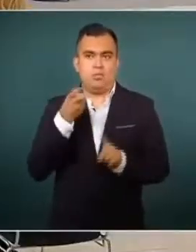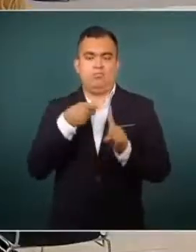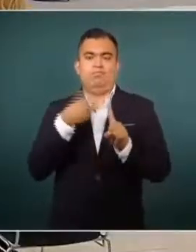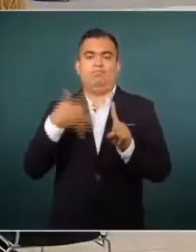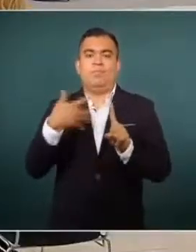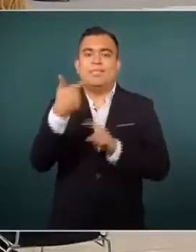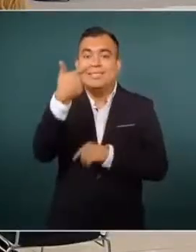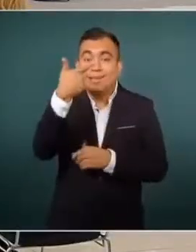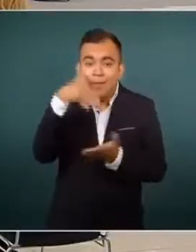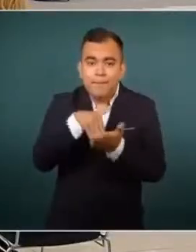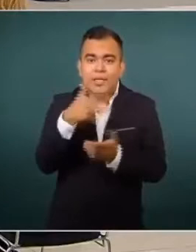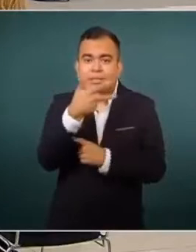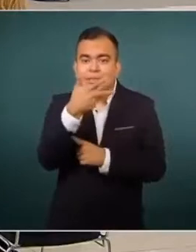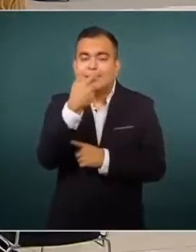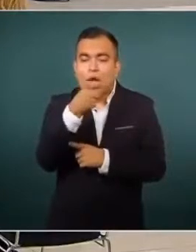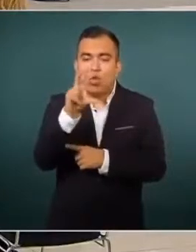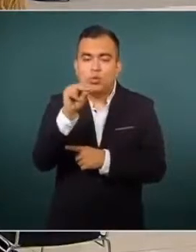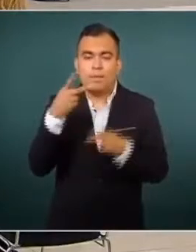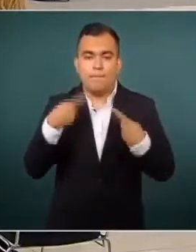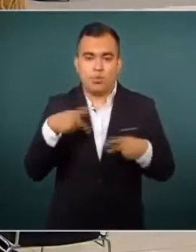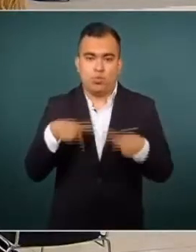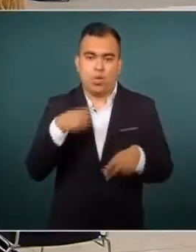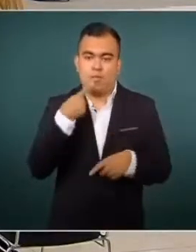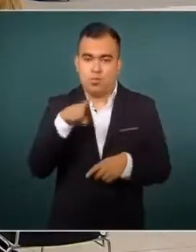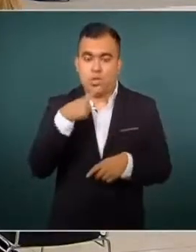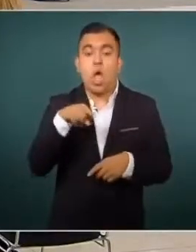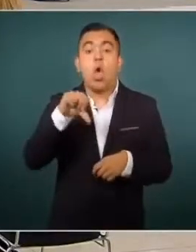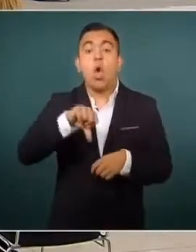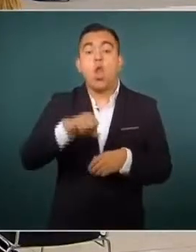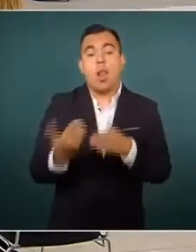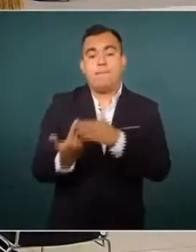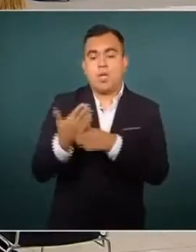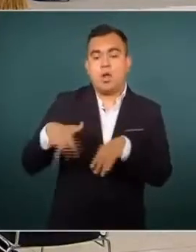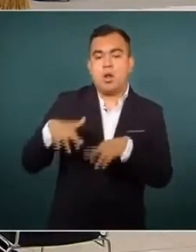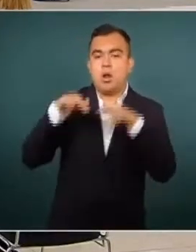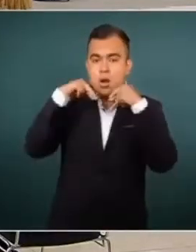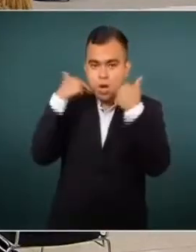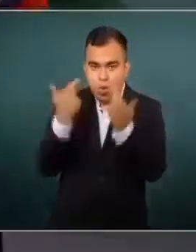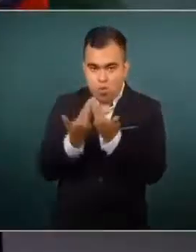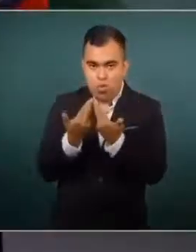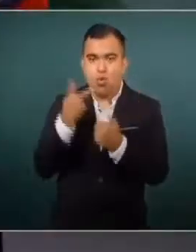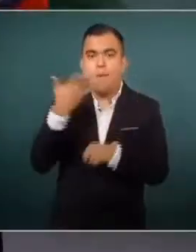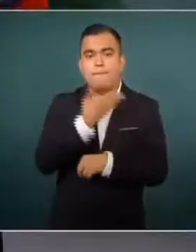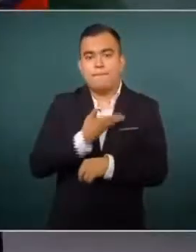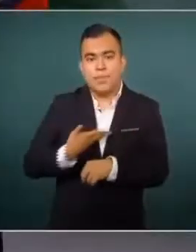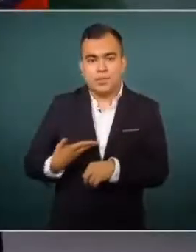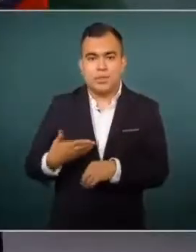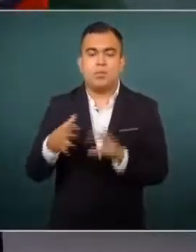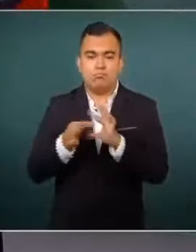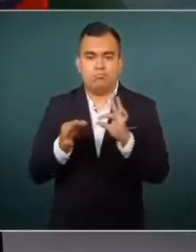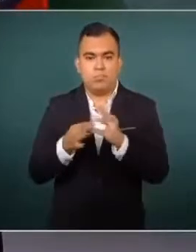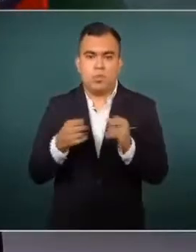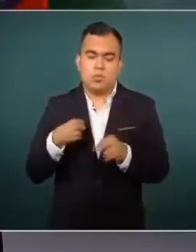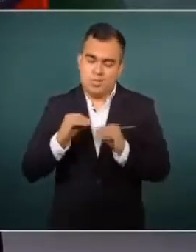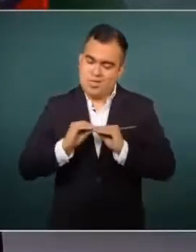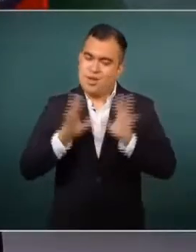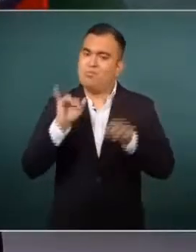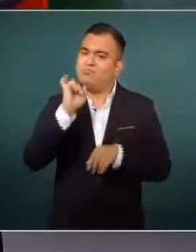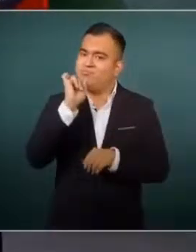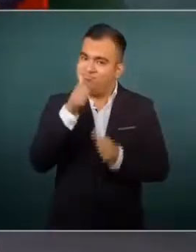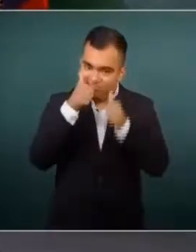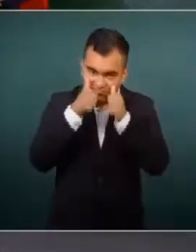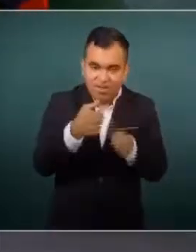7,180 personas denunciadas. Hoy en la reunión que tuvimos en la mañana, el presidente dio la instrucción, y por supuesto que nos vamos a concentrar en